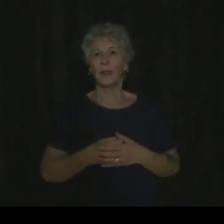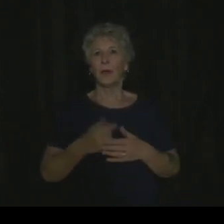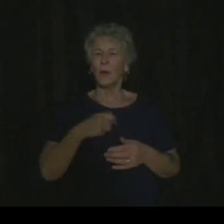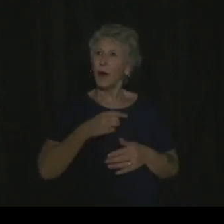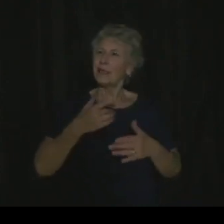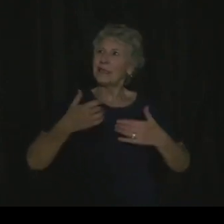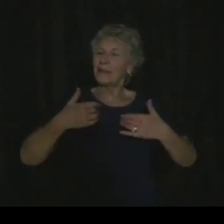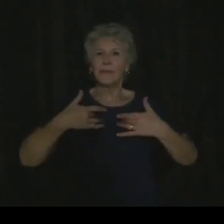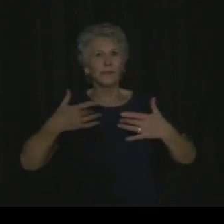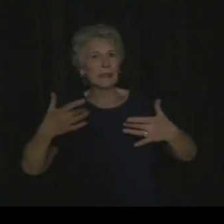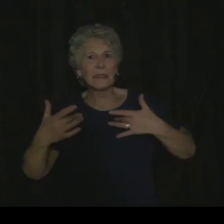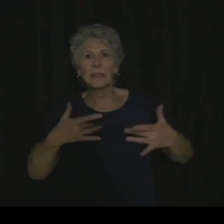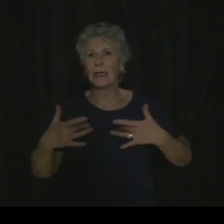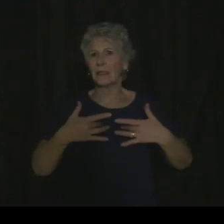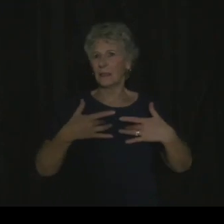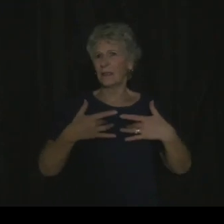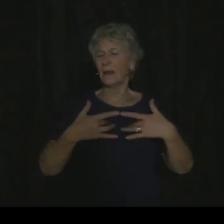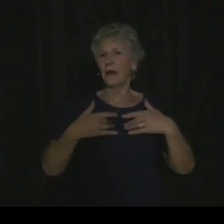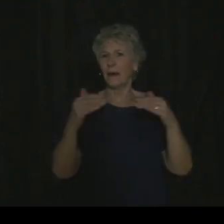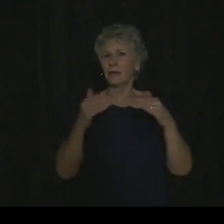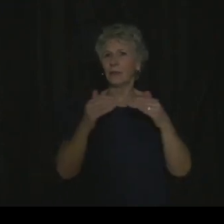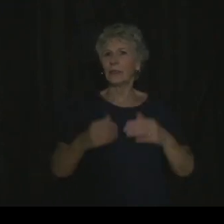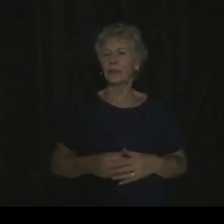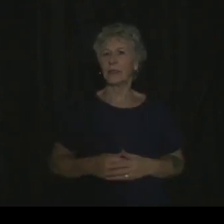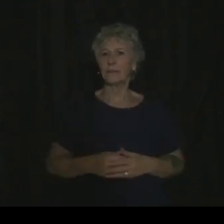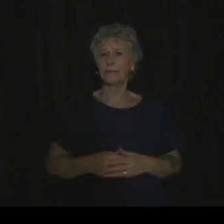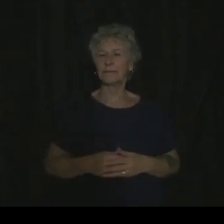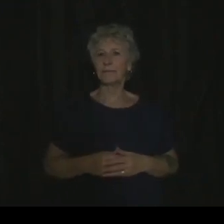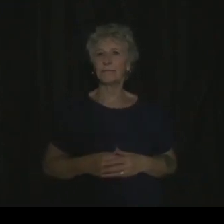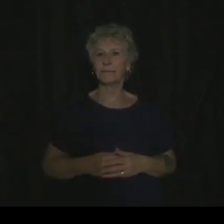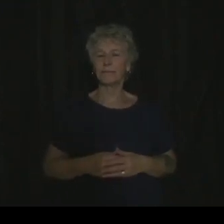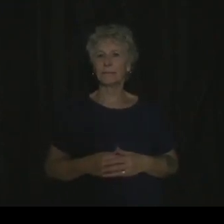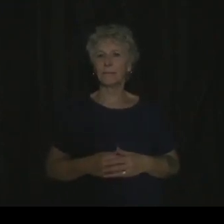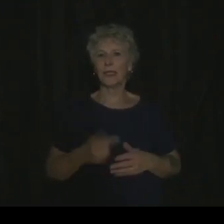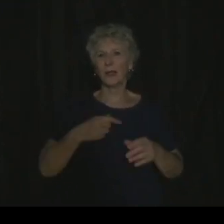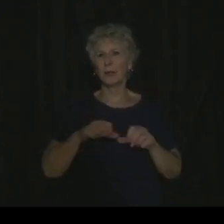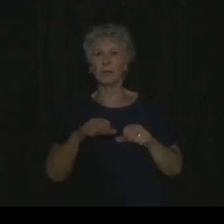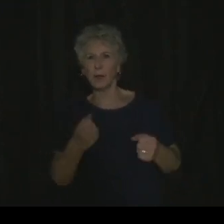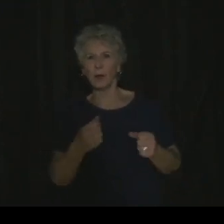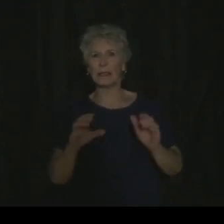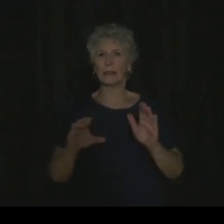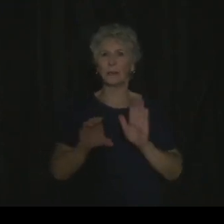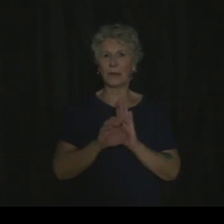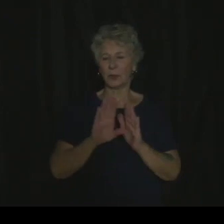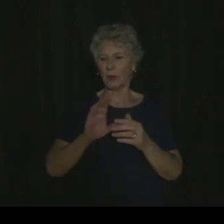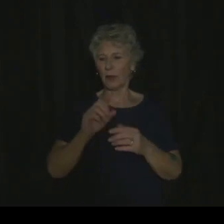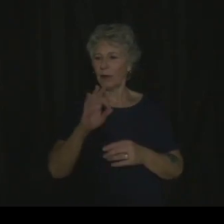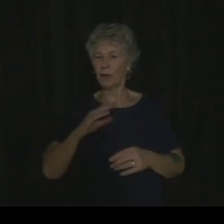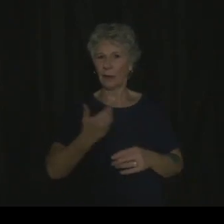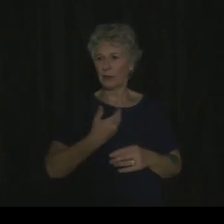of justice in our cracked image. We at least know when we